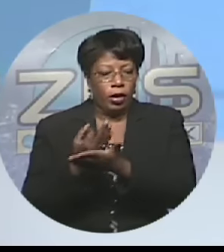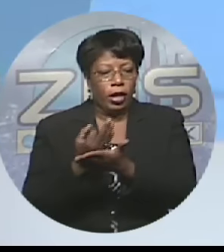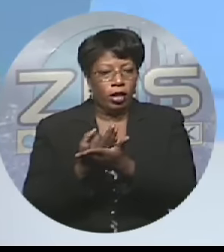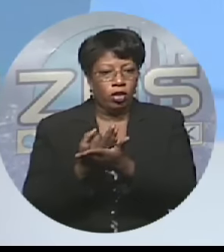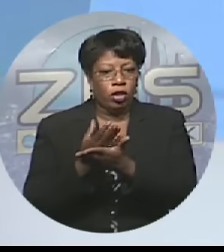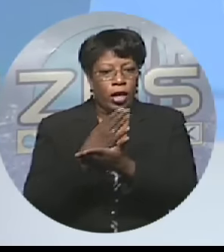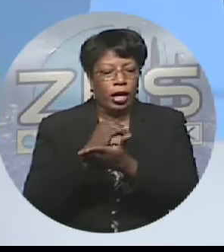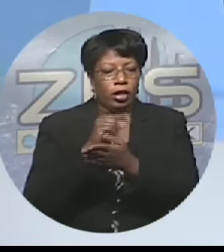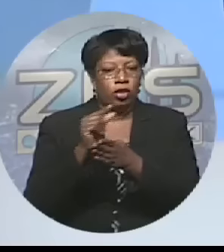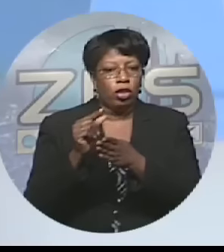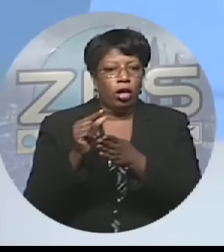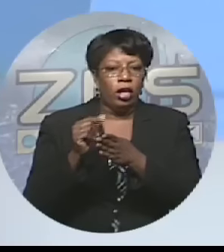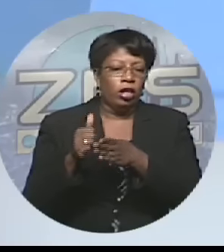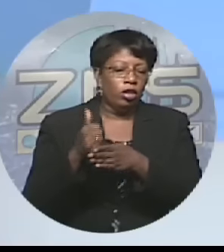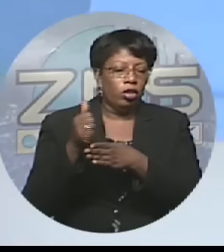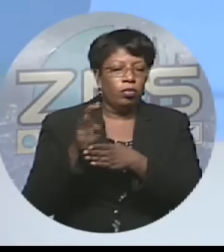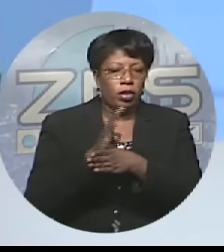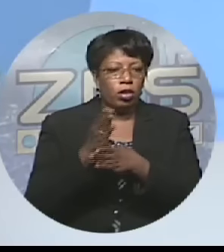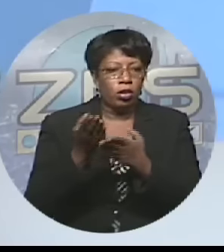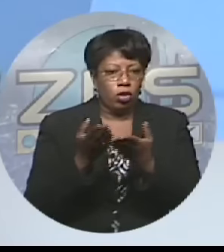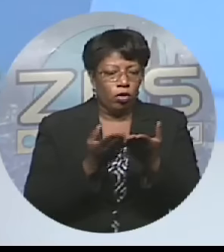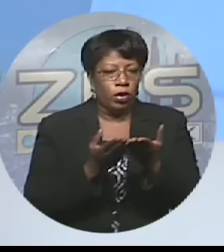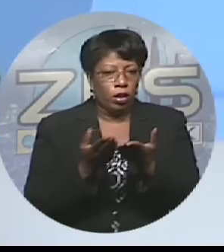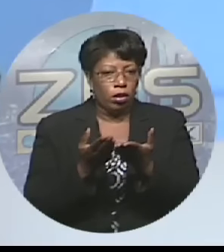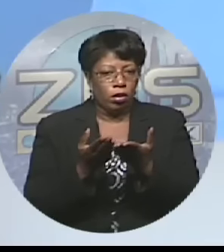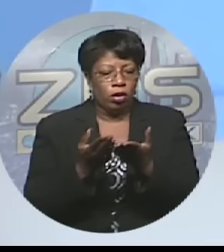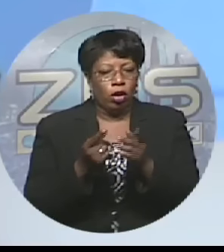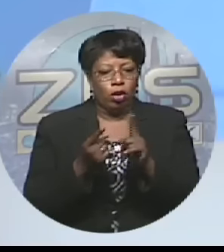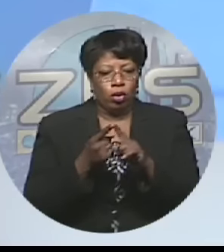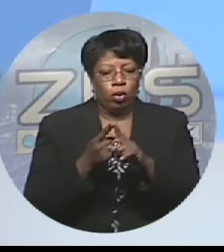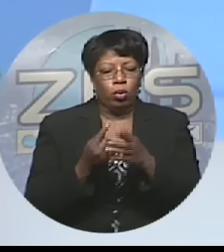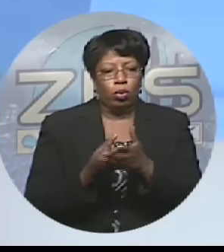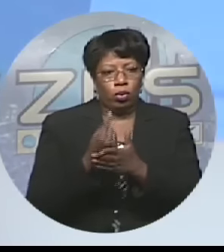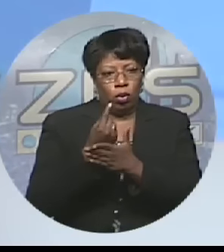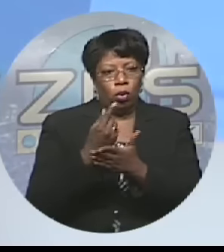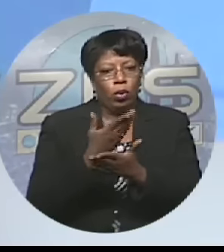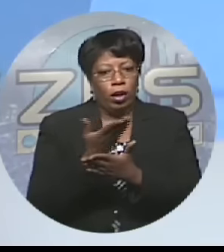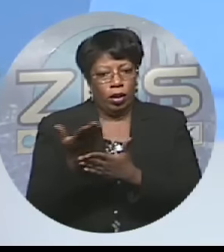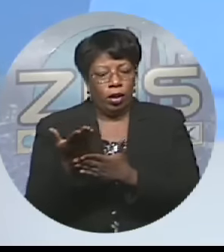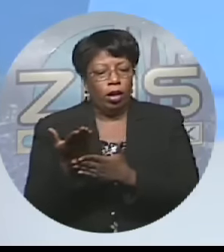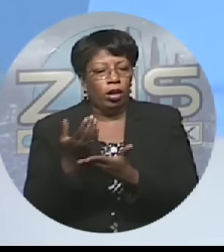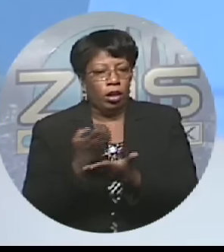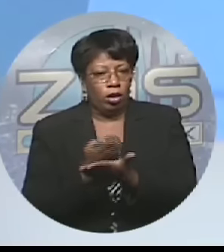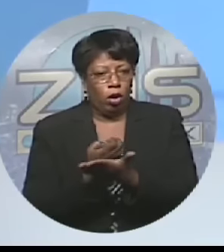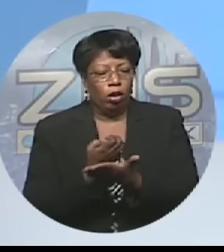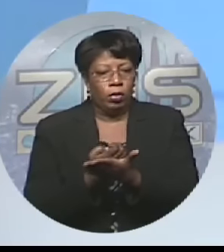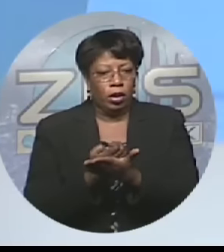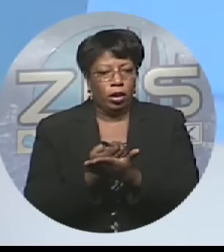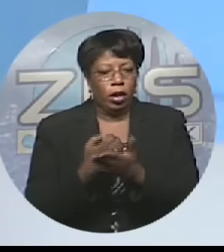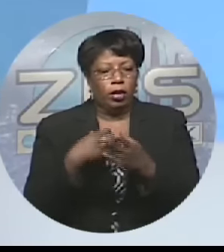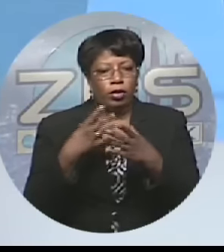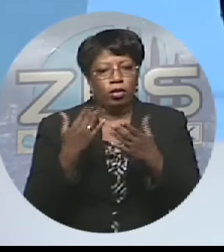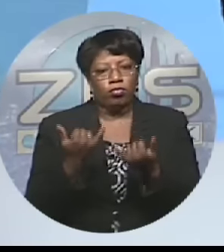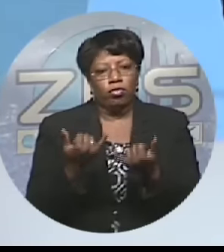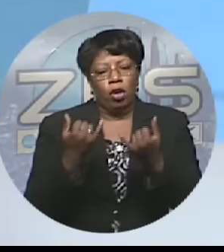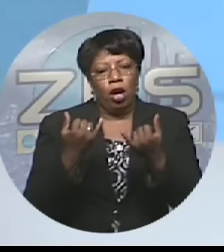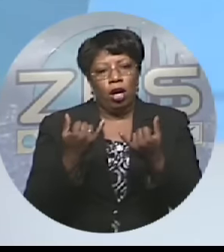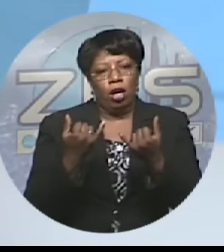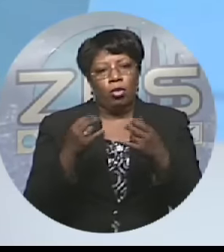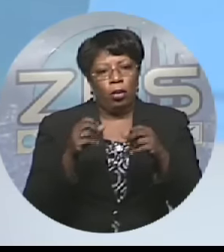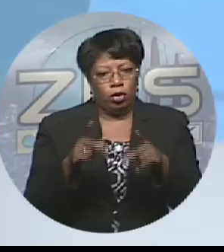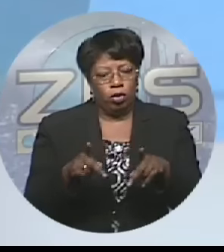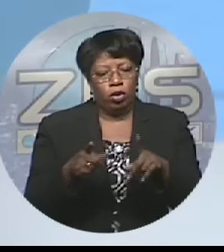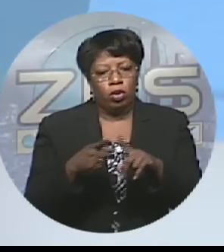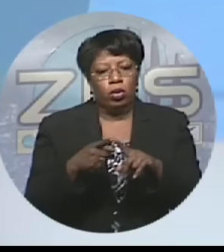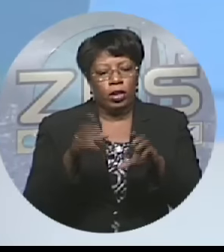and general business services, as a means to grow their economies and to provide modern opportunities to their